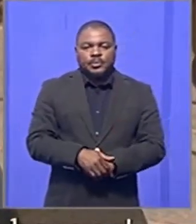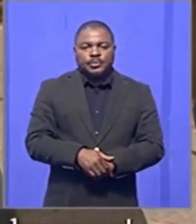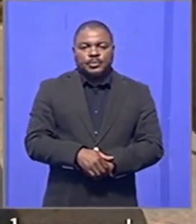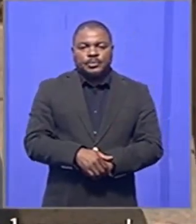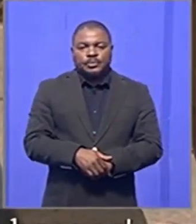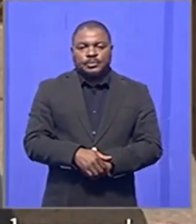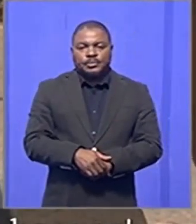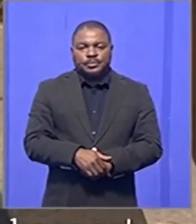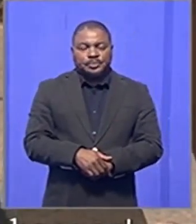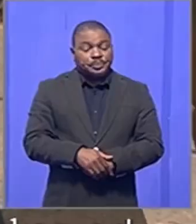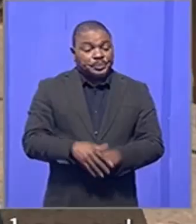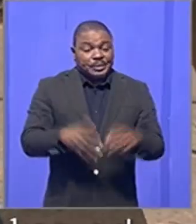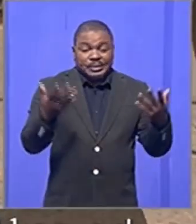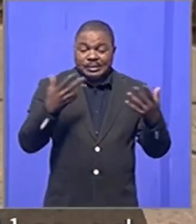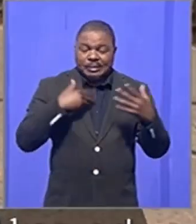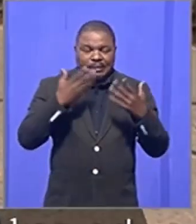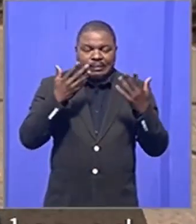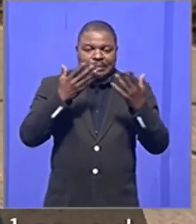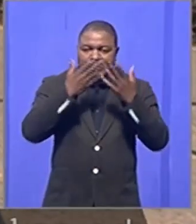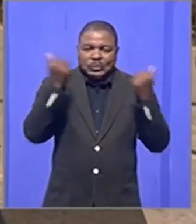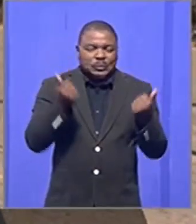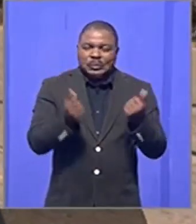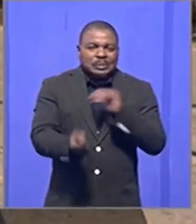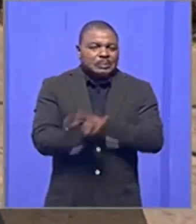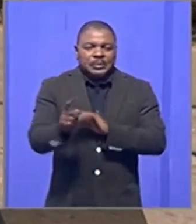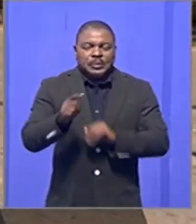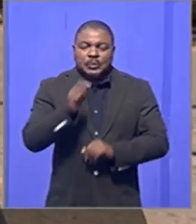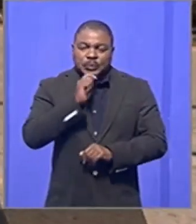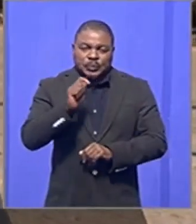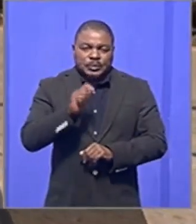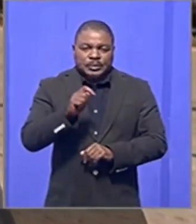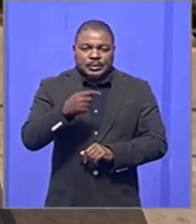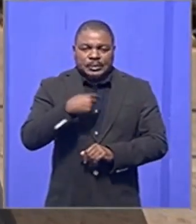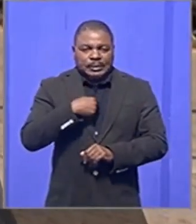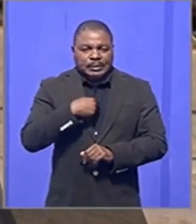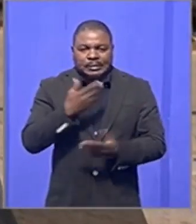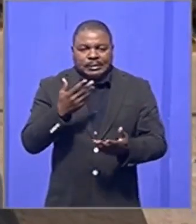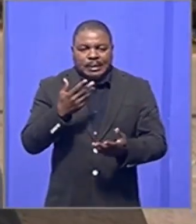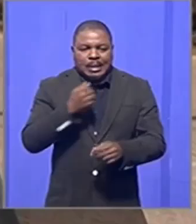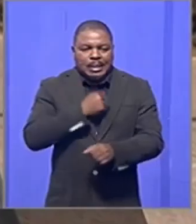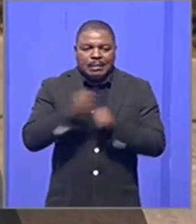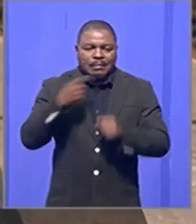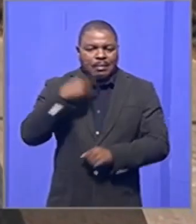Digest the whole thing. I could say what now it's all. I could say what shot. Next time I had